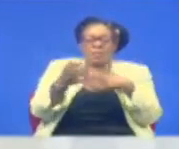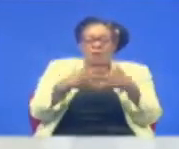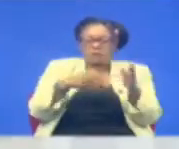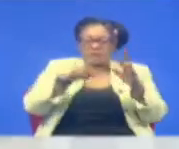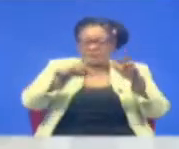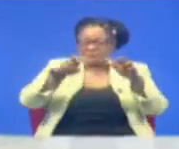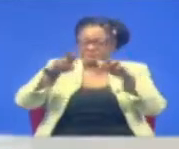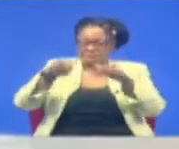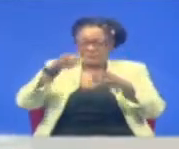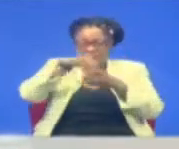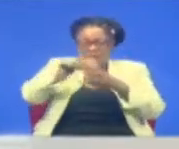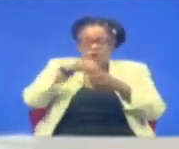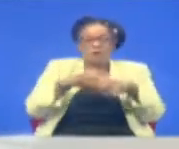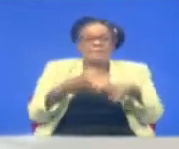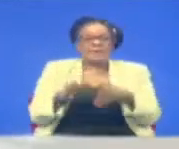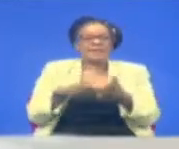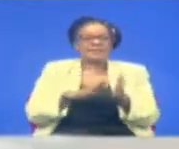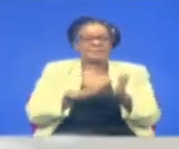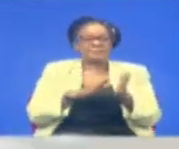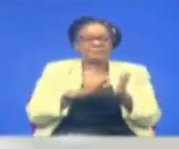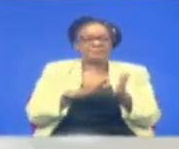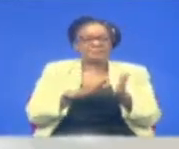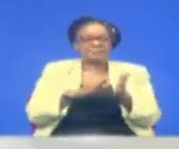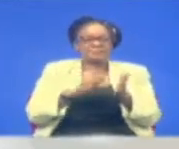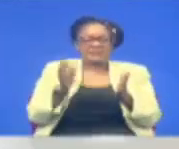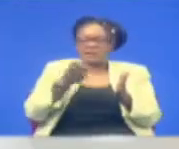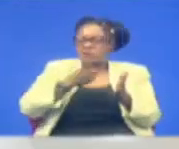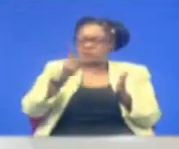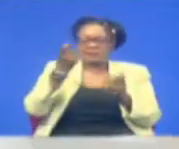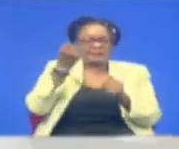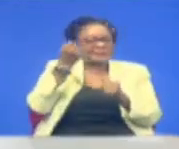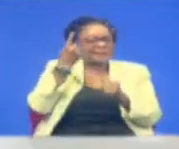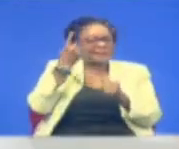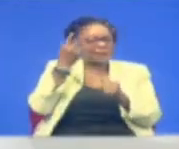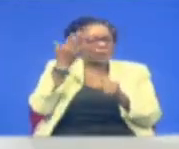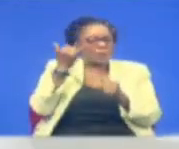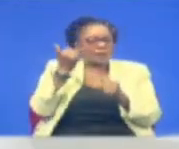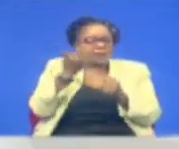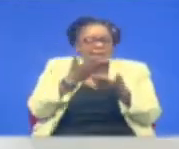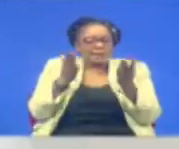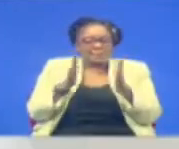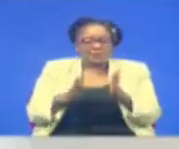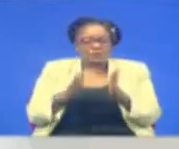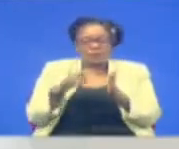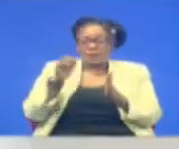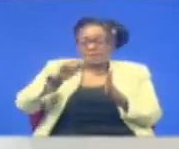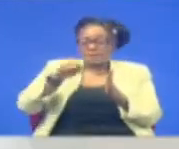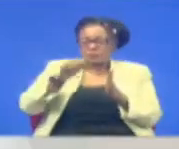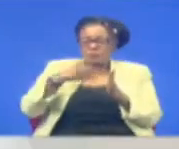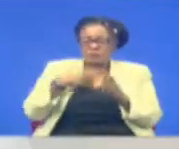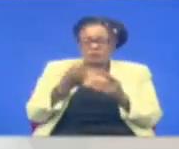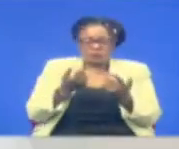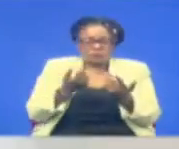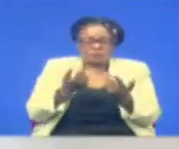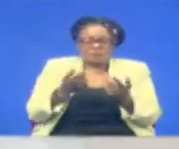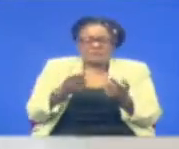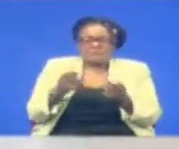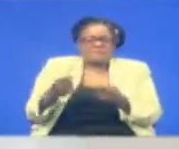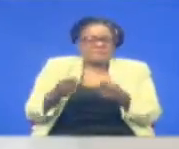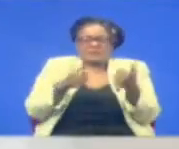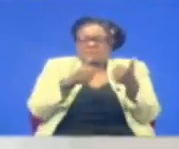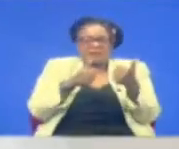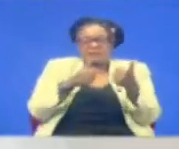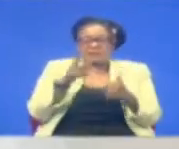internal mechanisms. I really don't understand why anybody would want to victimize Kibicho. In